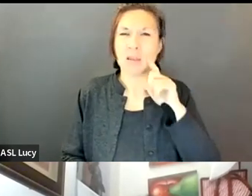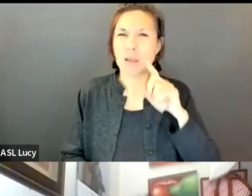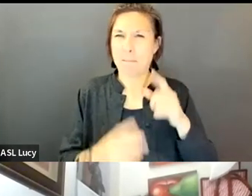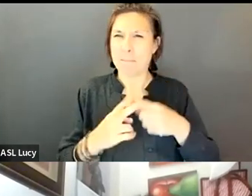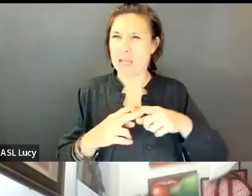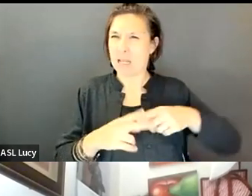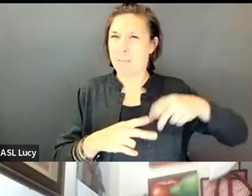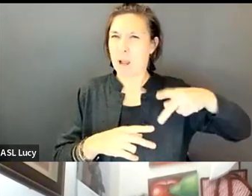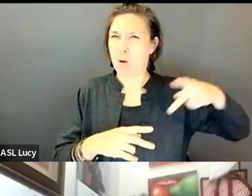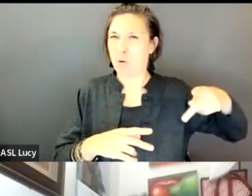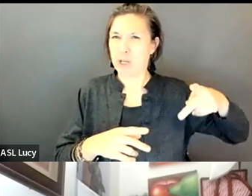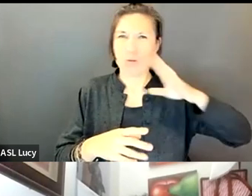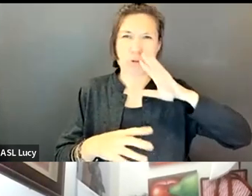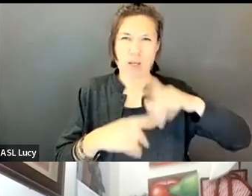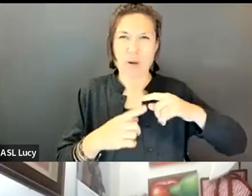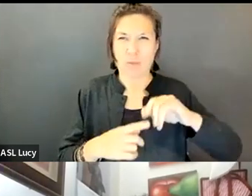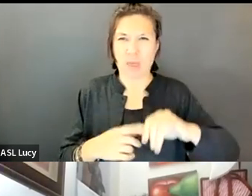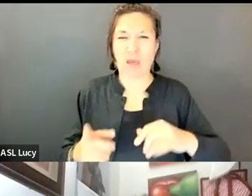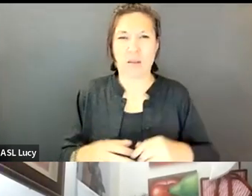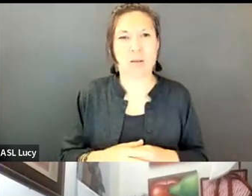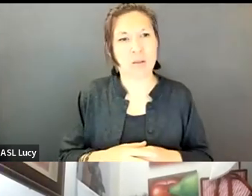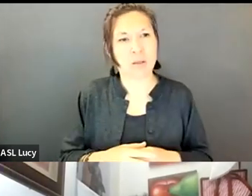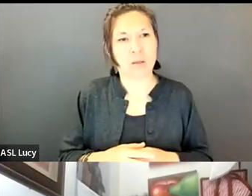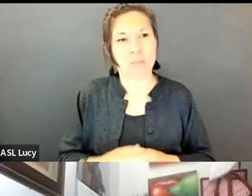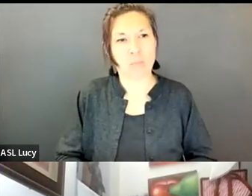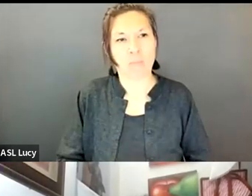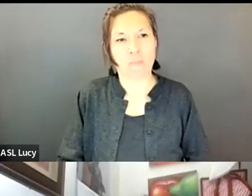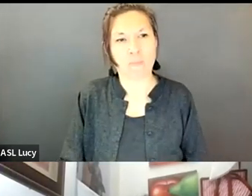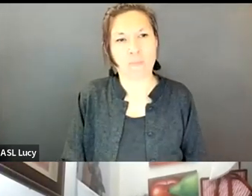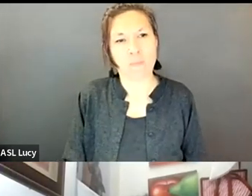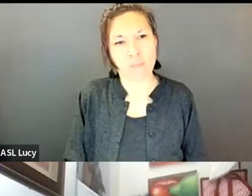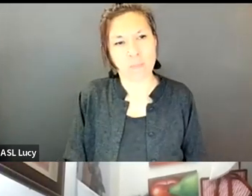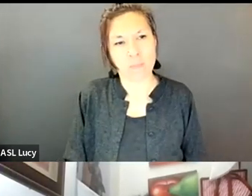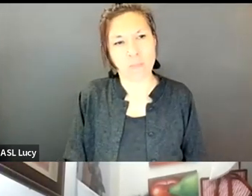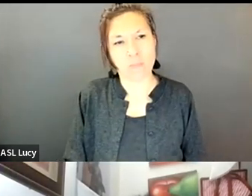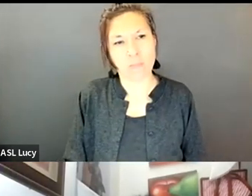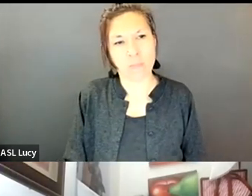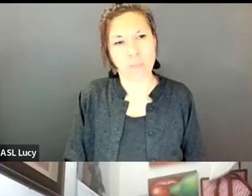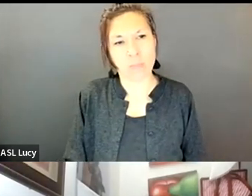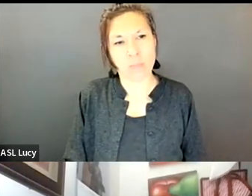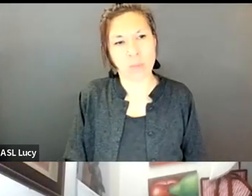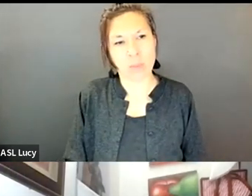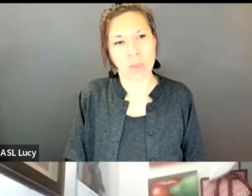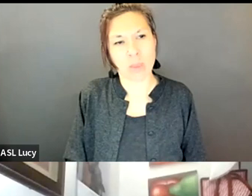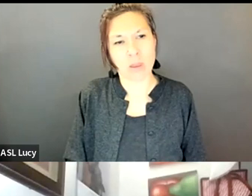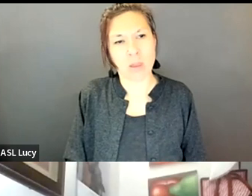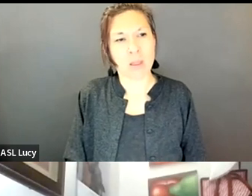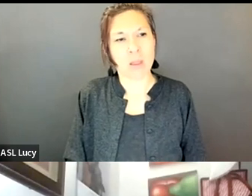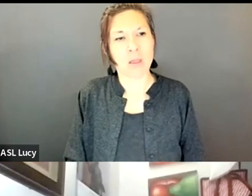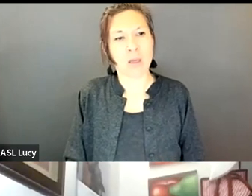talking about that um there were a number of of chronic apps absenteeism in